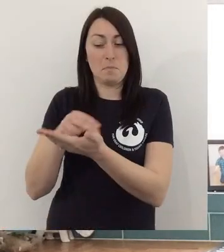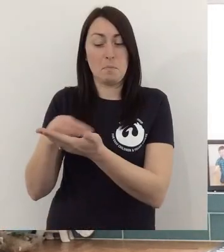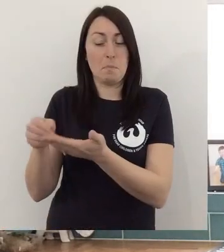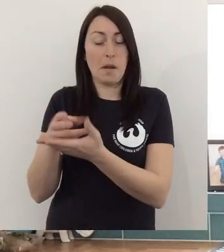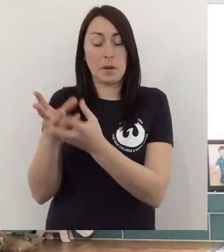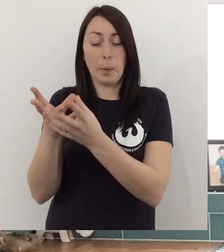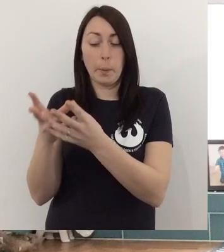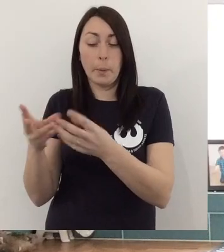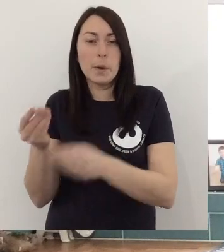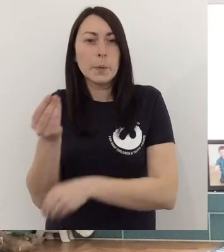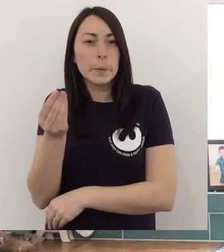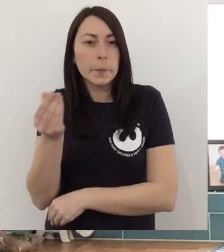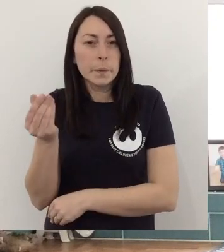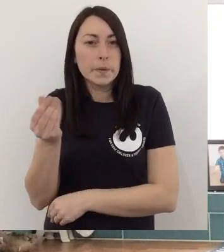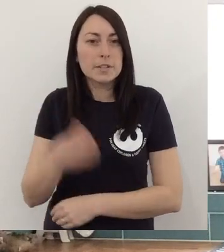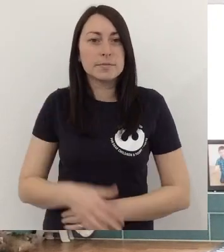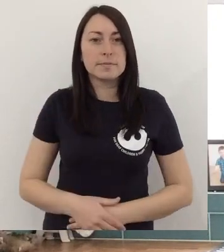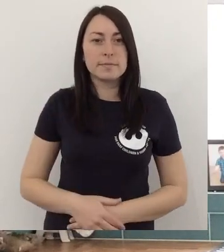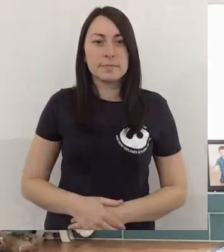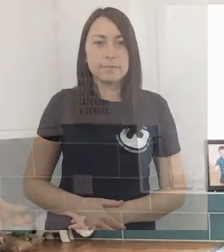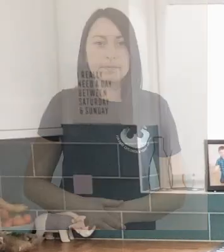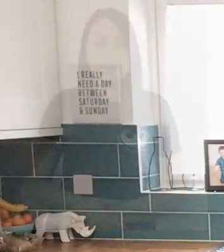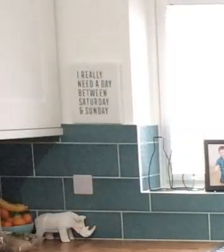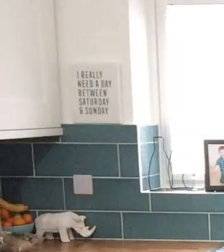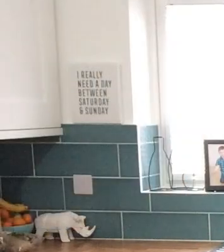Butter is almost melted in there.